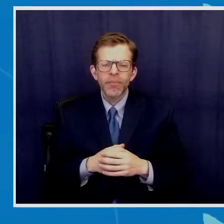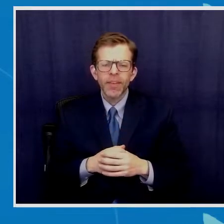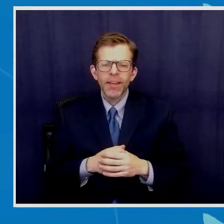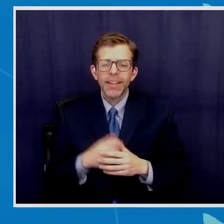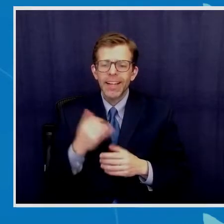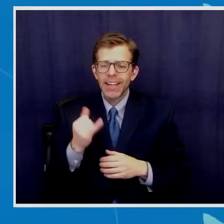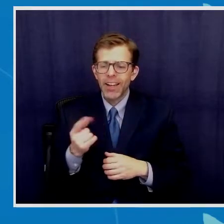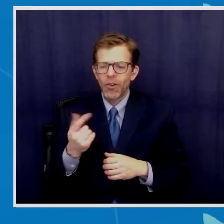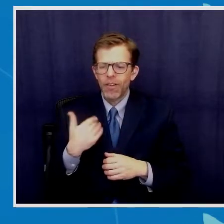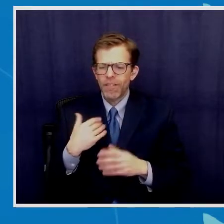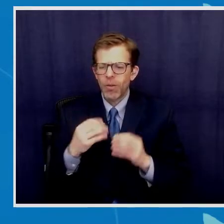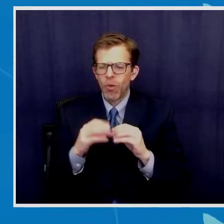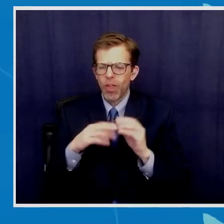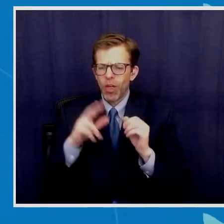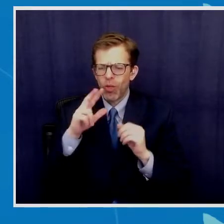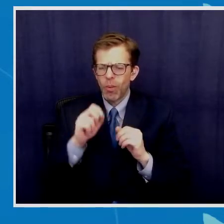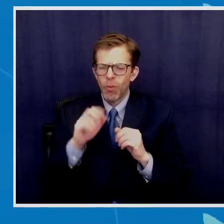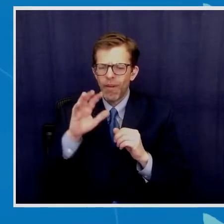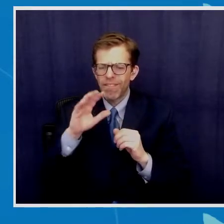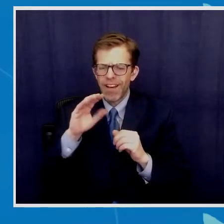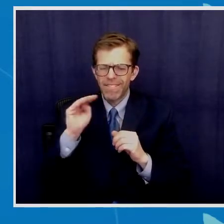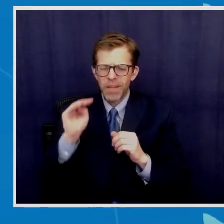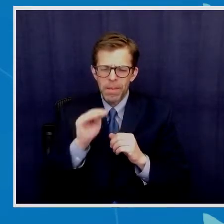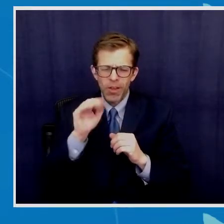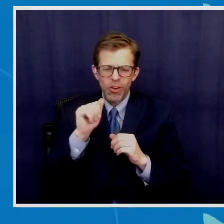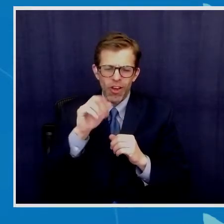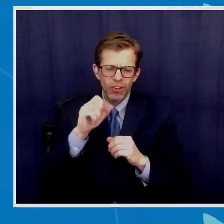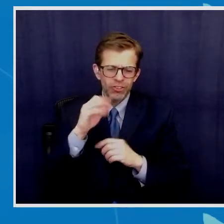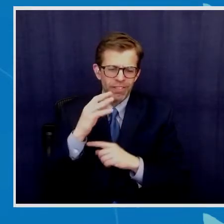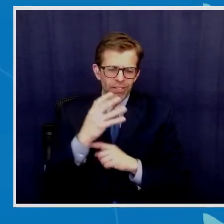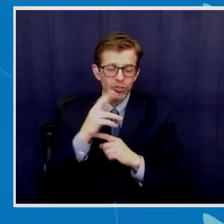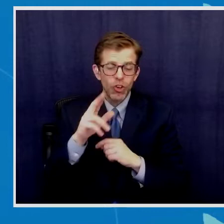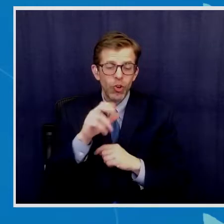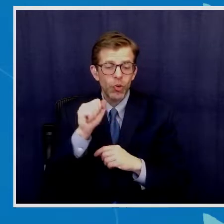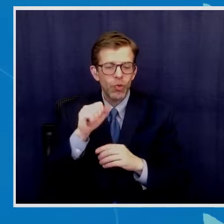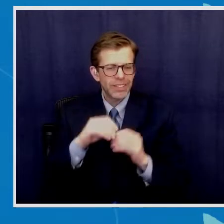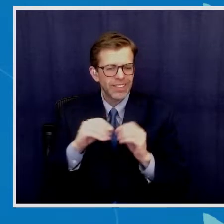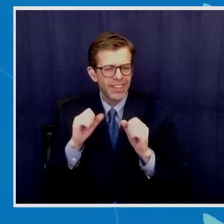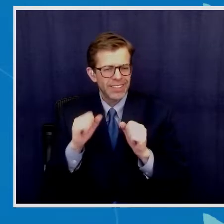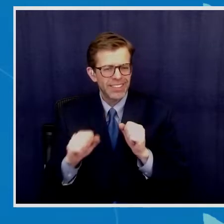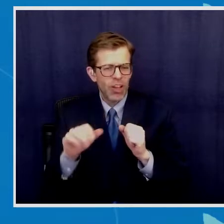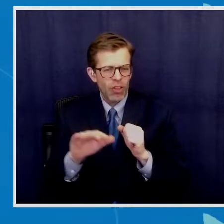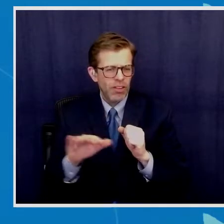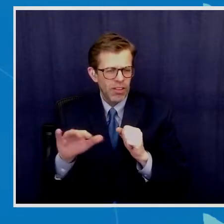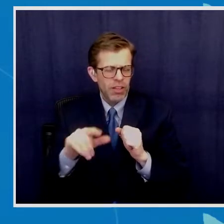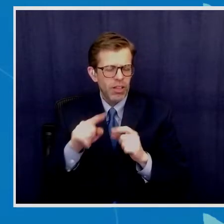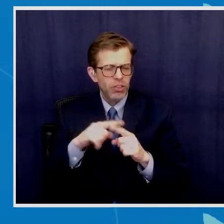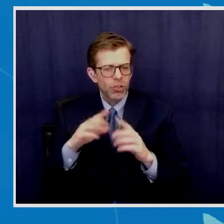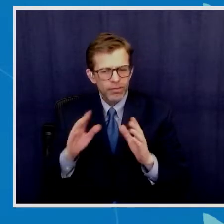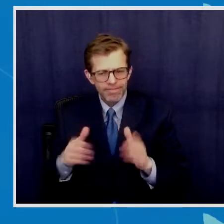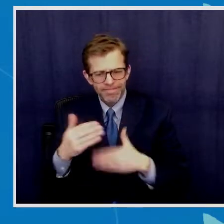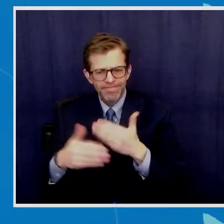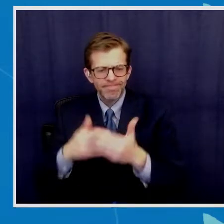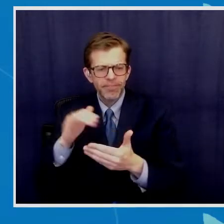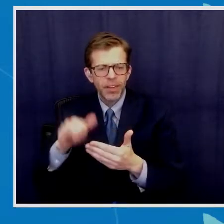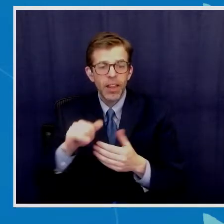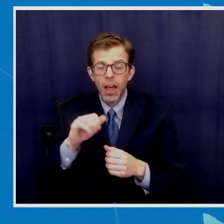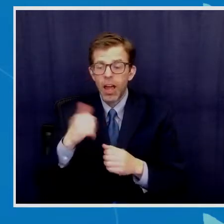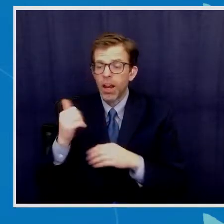than 3.5 million acres of trees in the United States, primarily in the South, to get that moving. And another great entrepreneur that a lot of people here know,